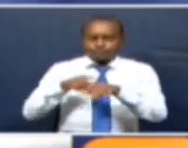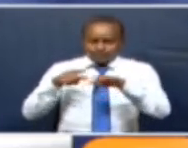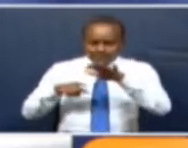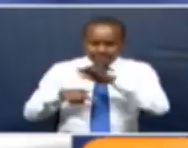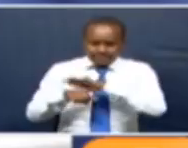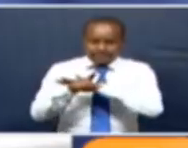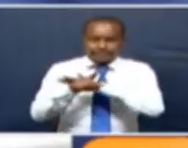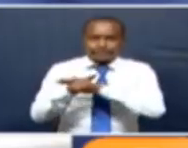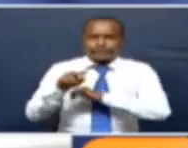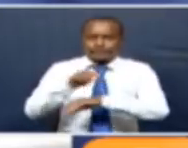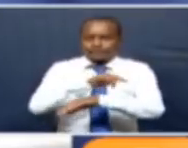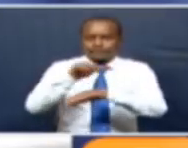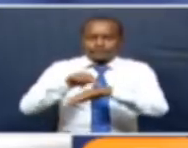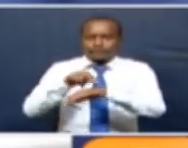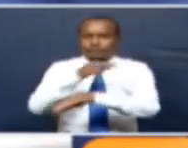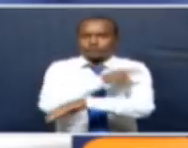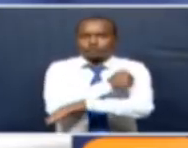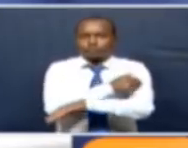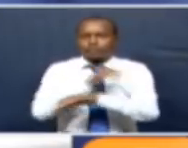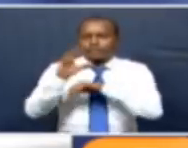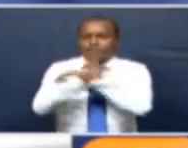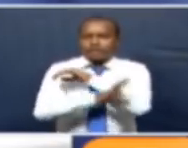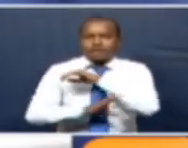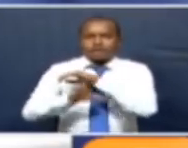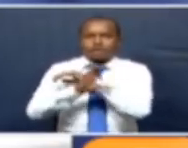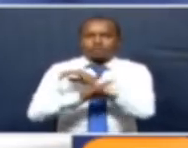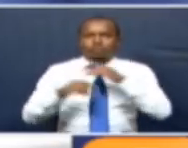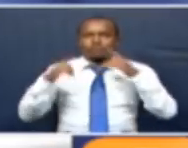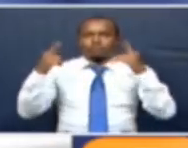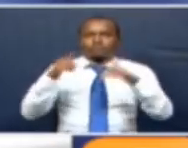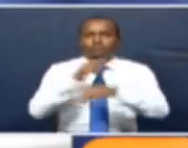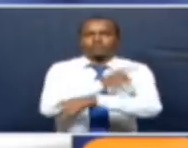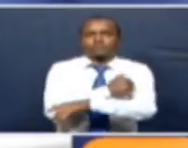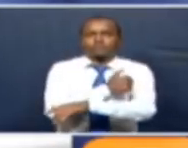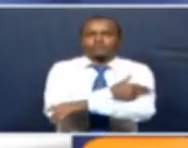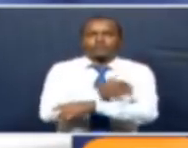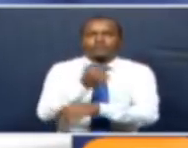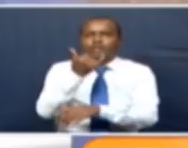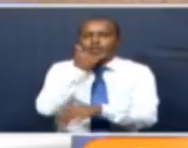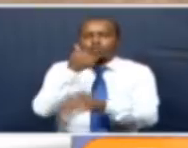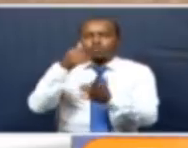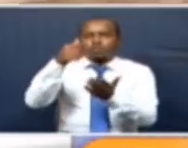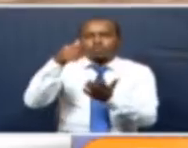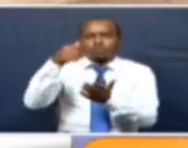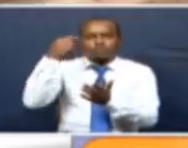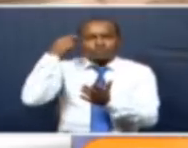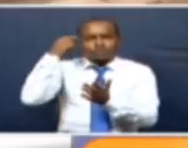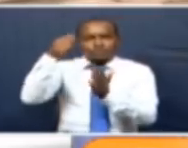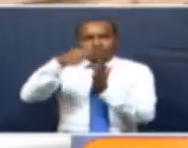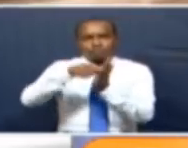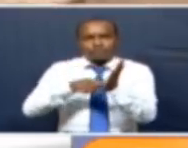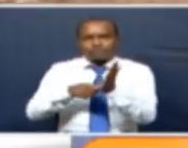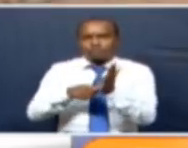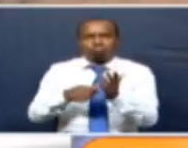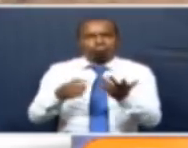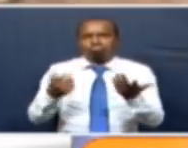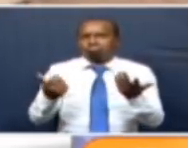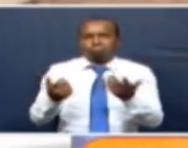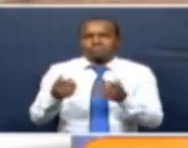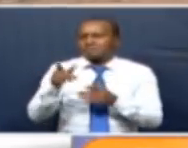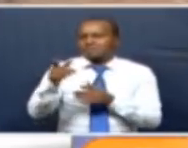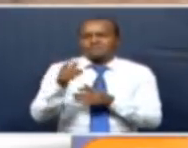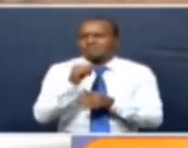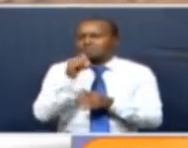the country's biggest hospital, and you get wrongly operated on, it's not something we can say it's